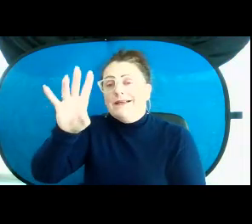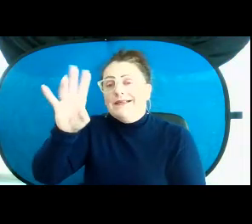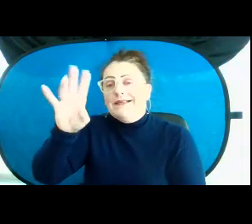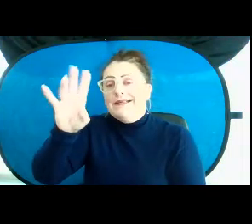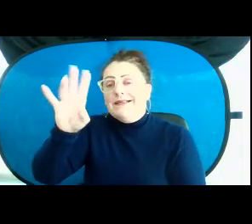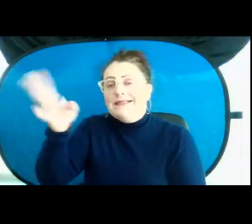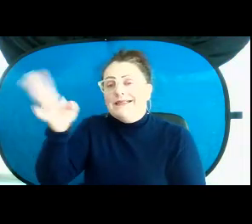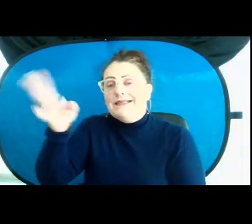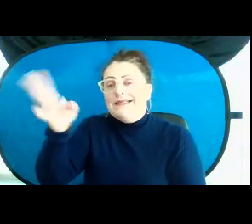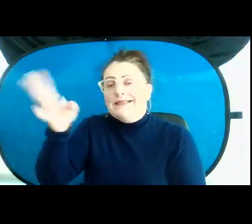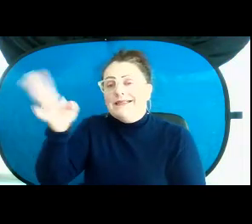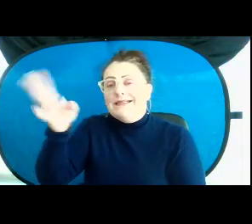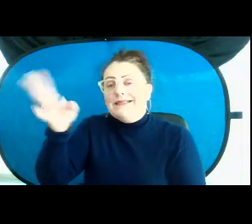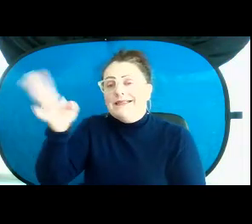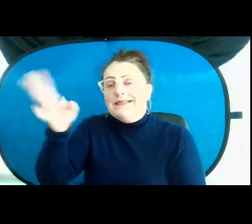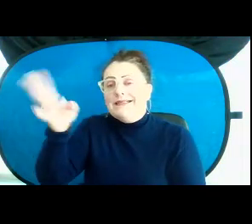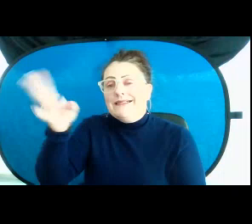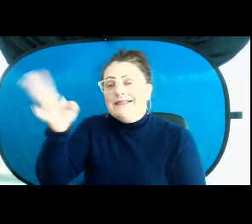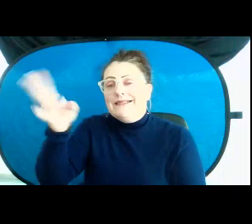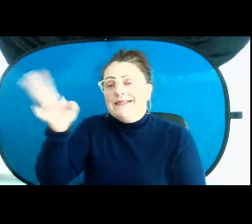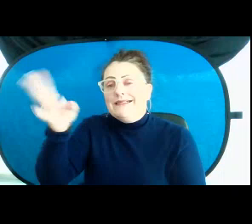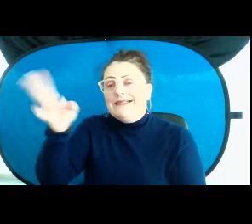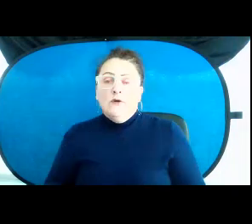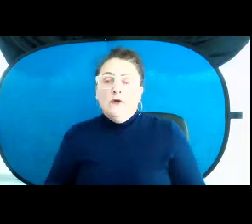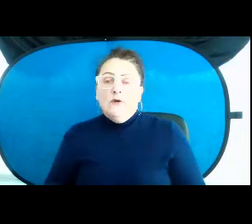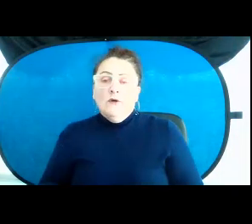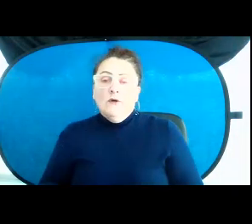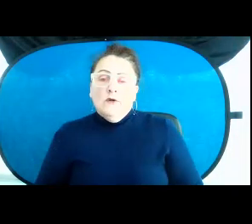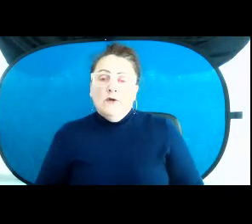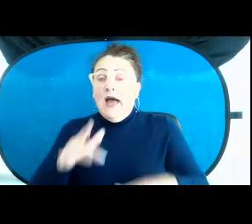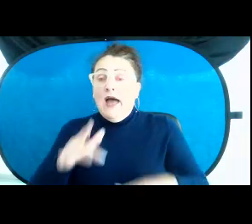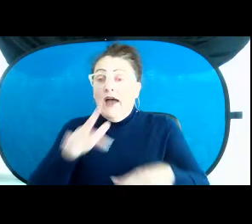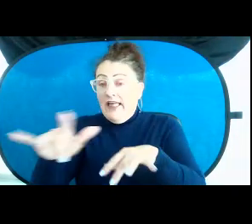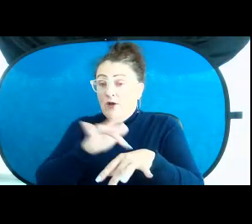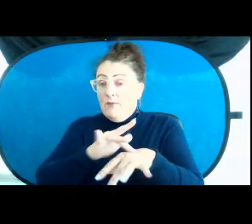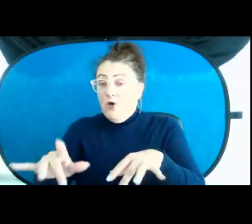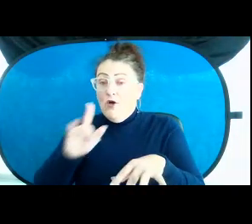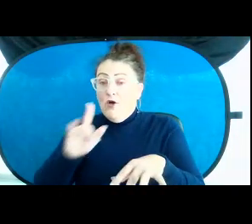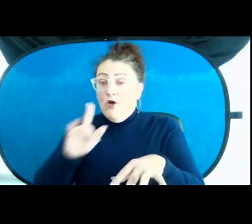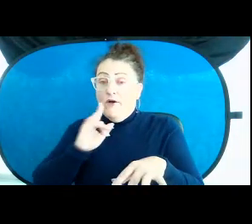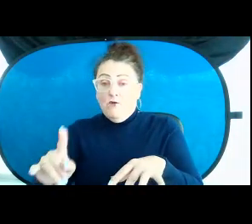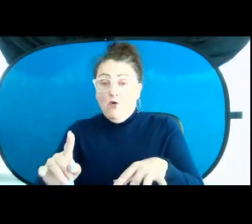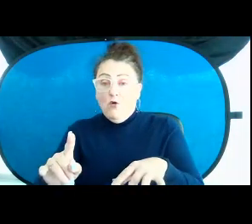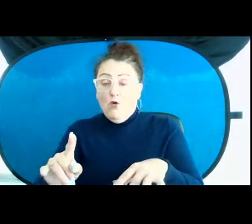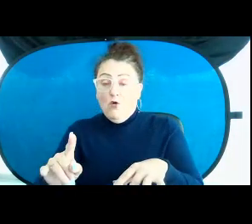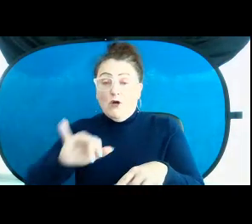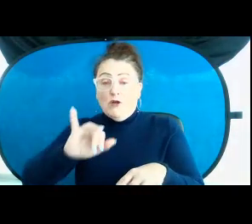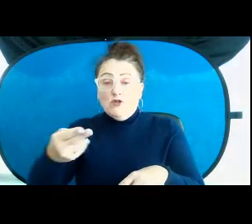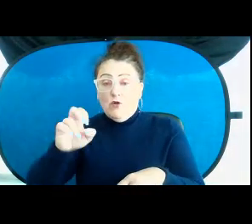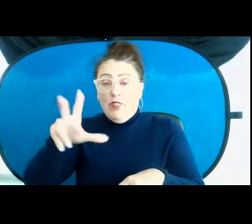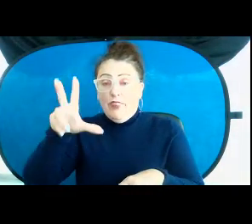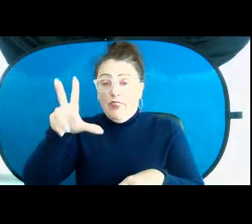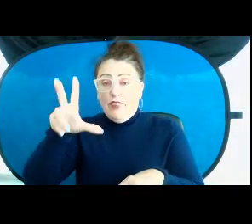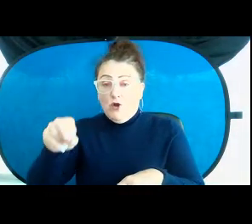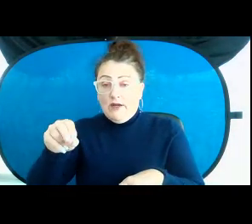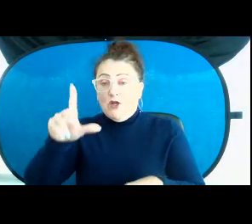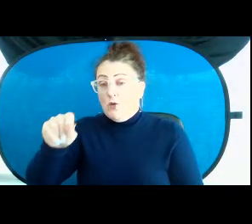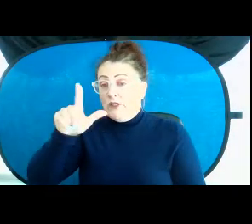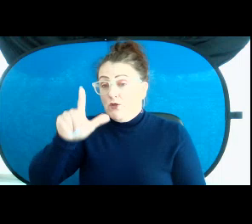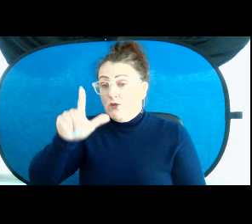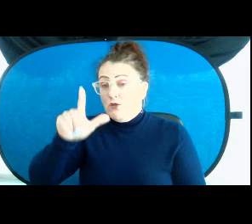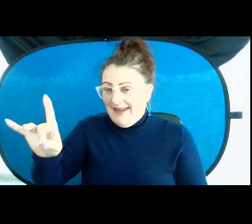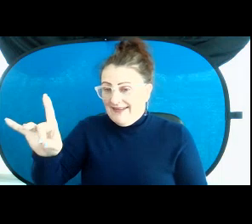$89,172,000 of 2024 formulaic program funding available for programming through June 30th, 2028. Staff recommends